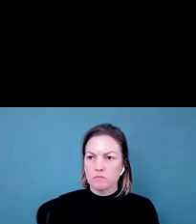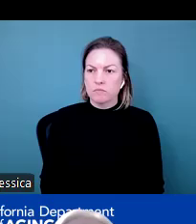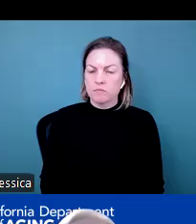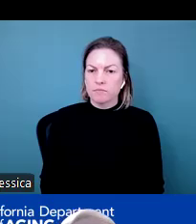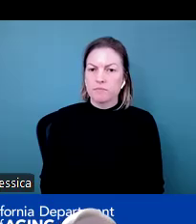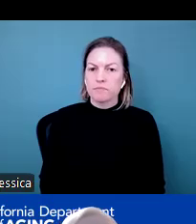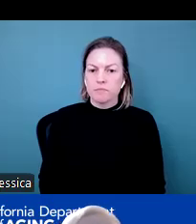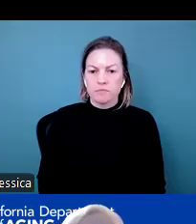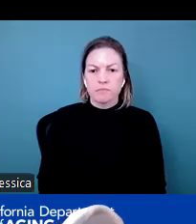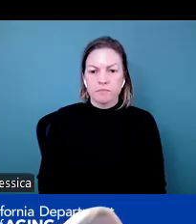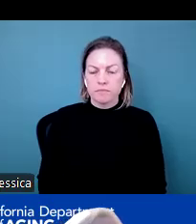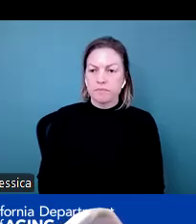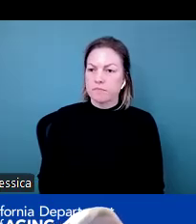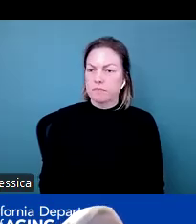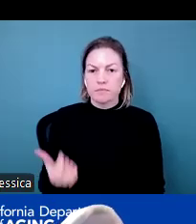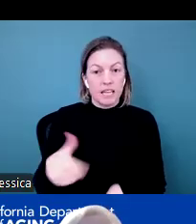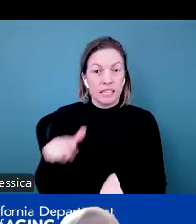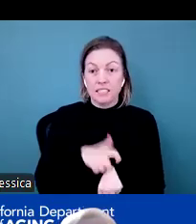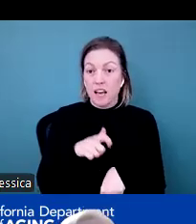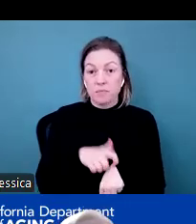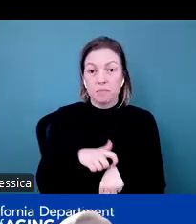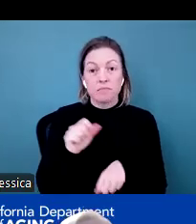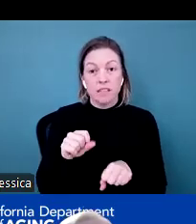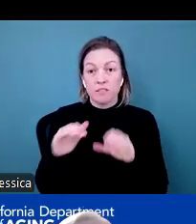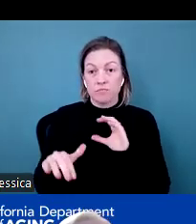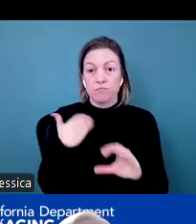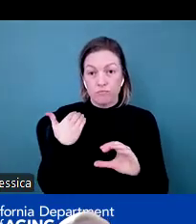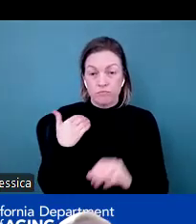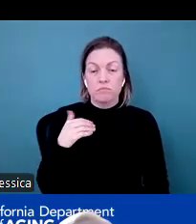Again, at any time, you can send your written comments to engage,